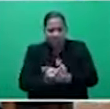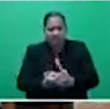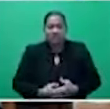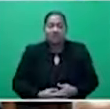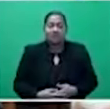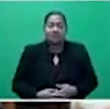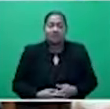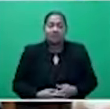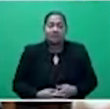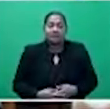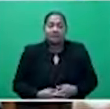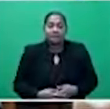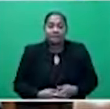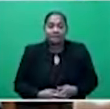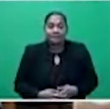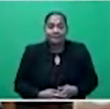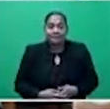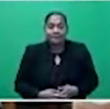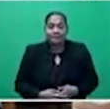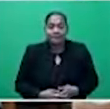sir. Mr. Speaker, sir,